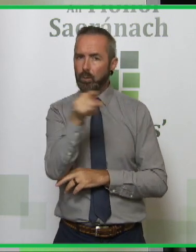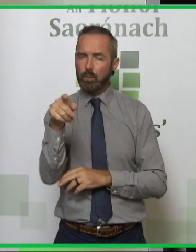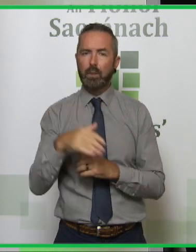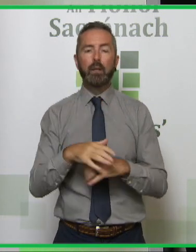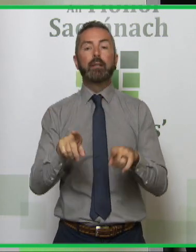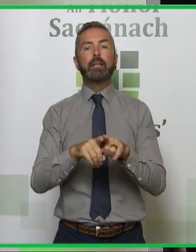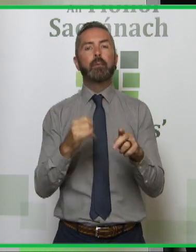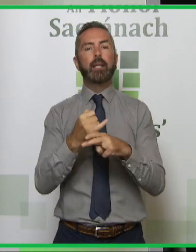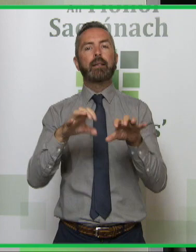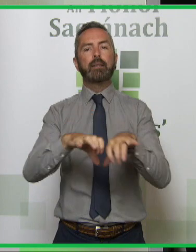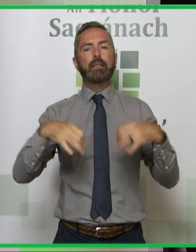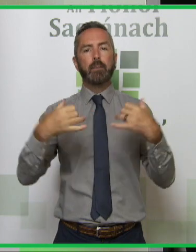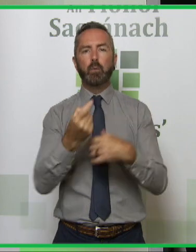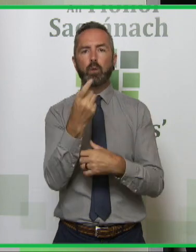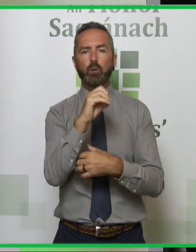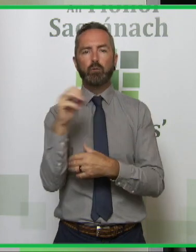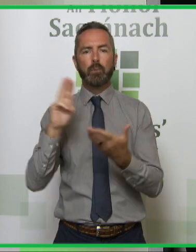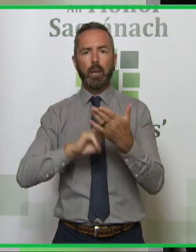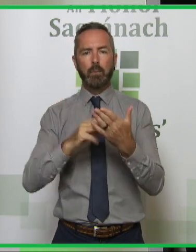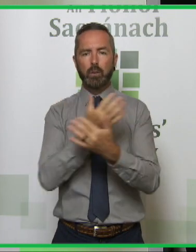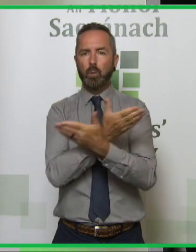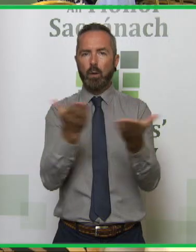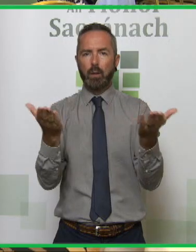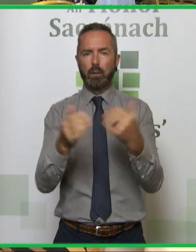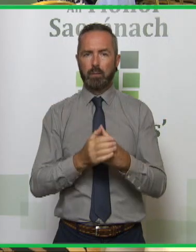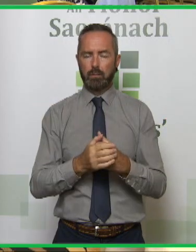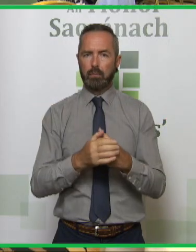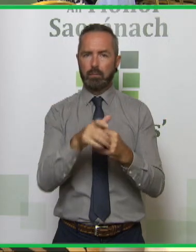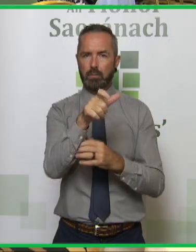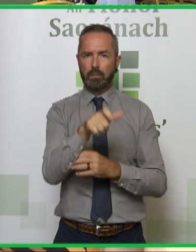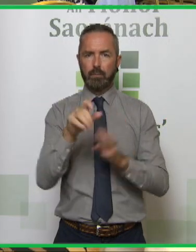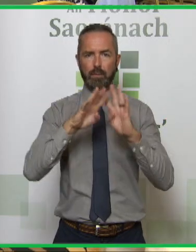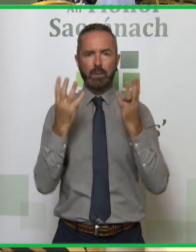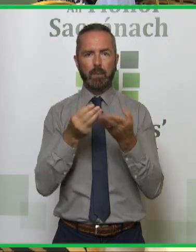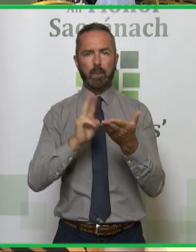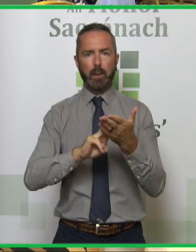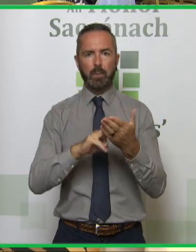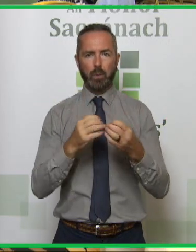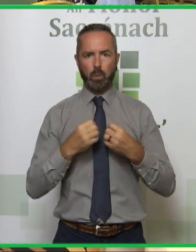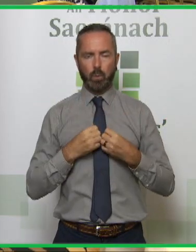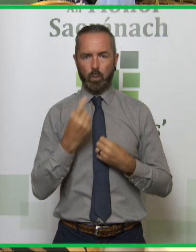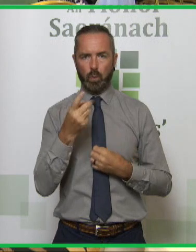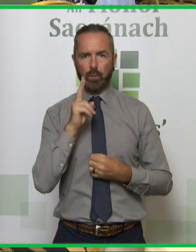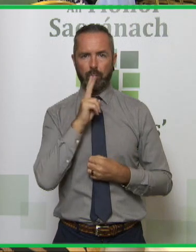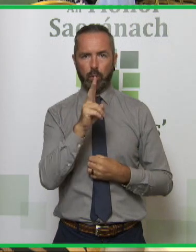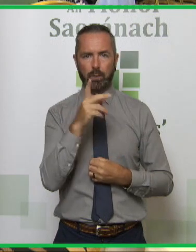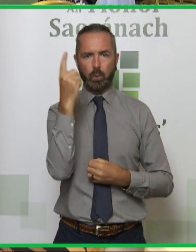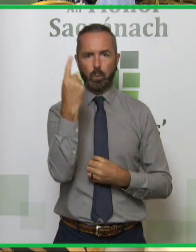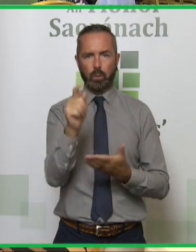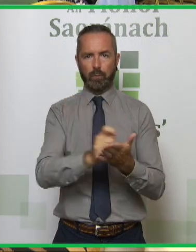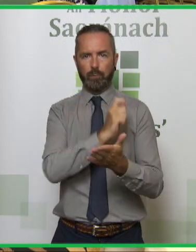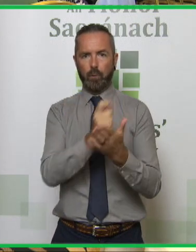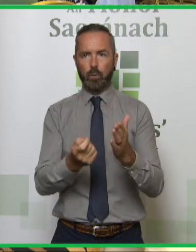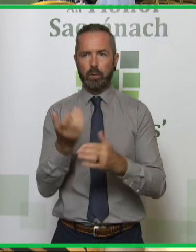Assembly itself. Within the 100 members, all of us as Assembly members, we all have one voice and one vote when it comes to